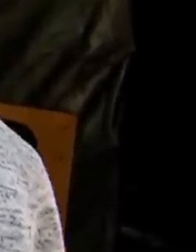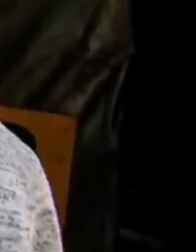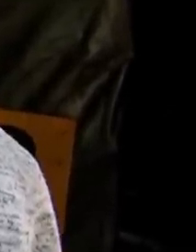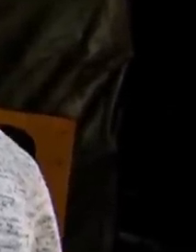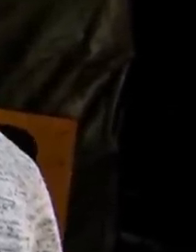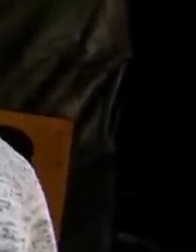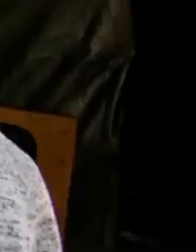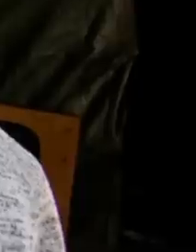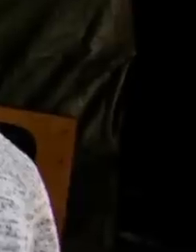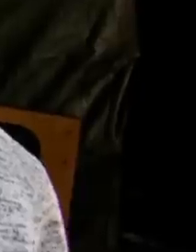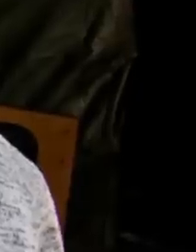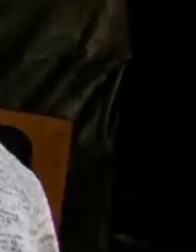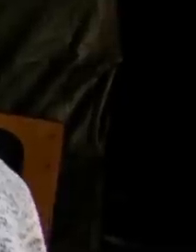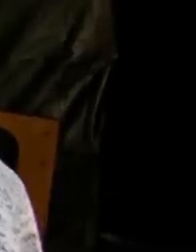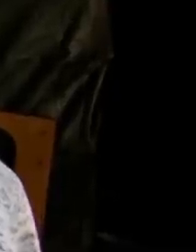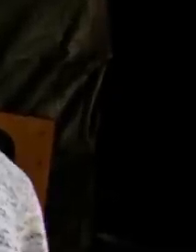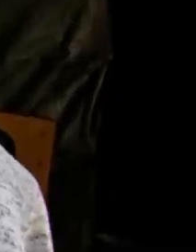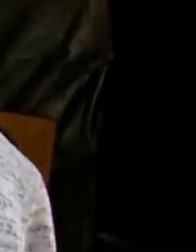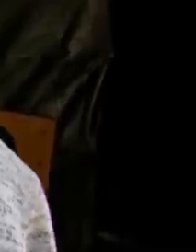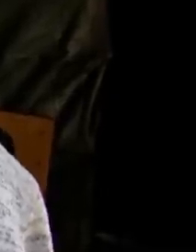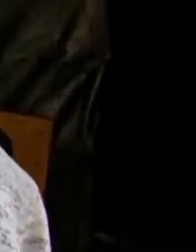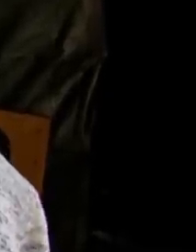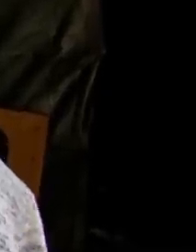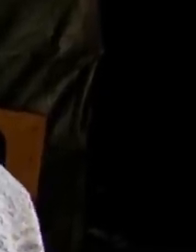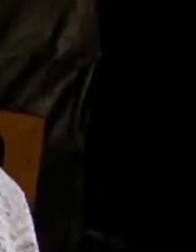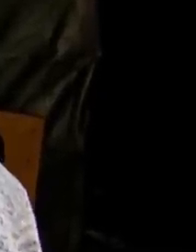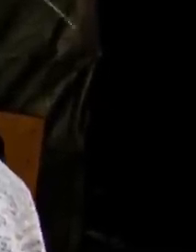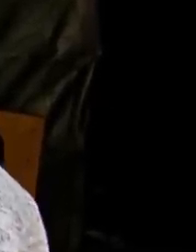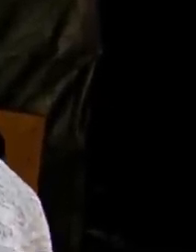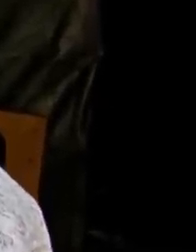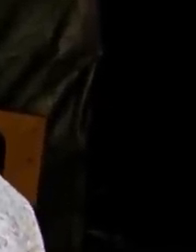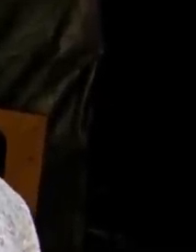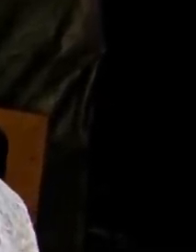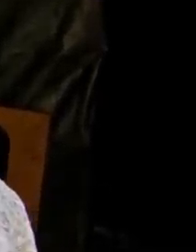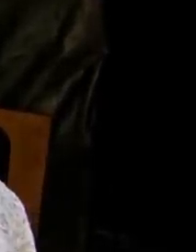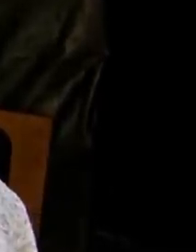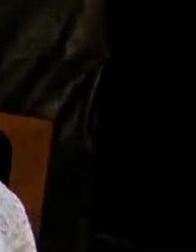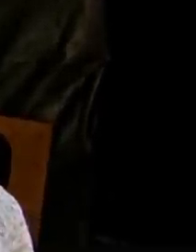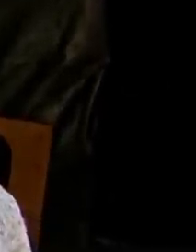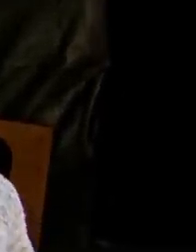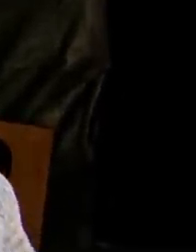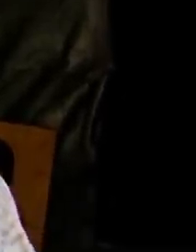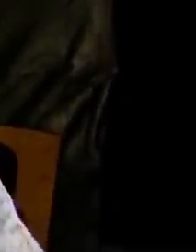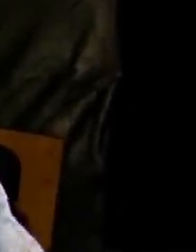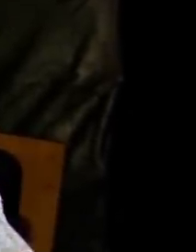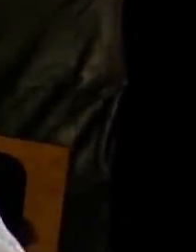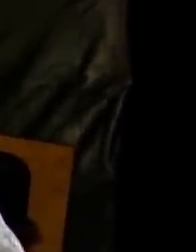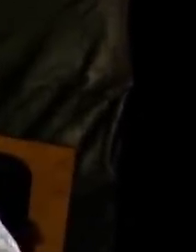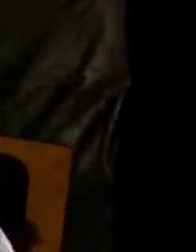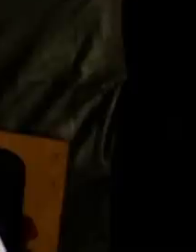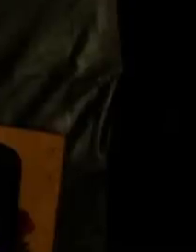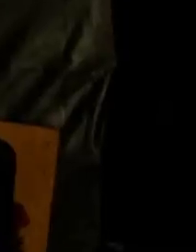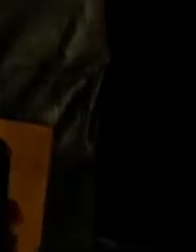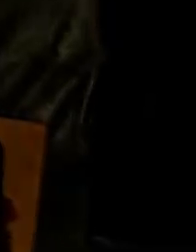any. Just give us the opportunity. Just give us that. What opportunity are you looking